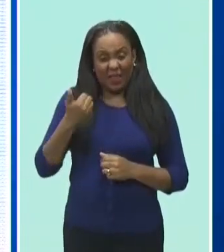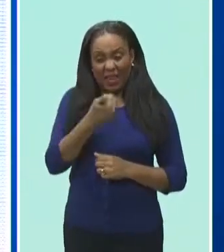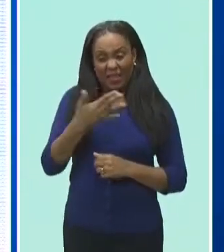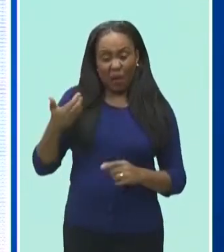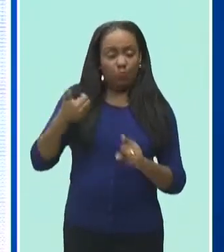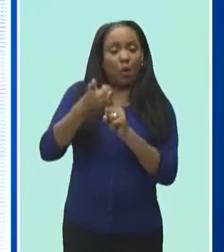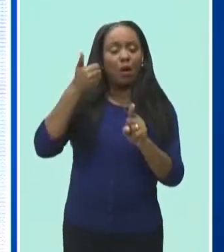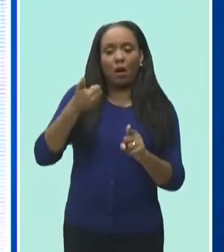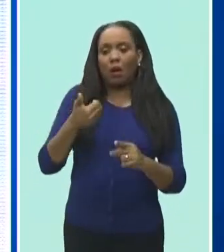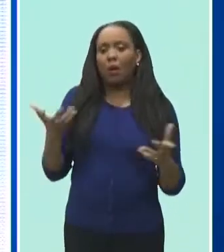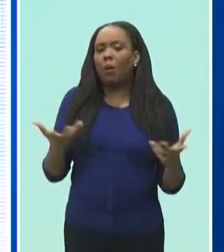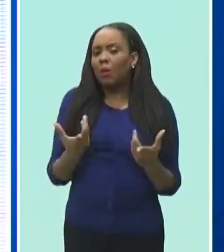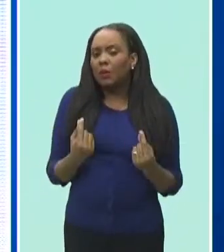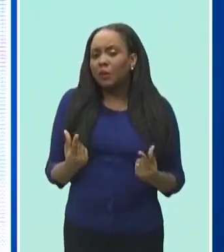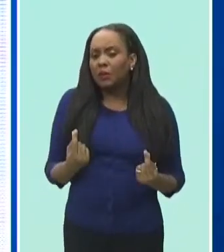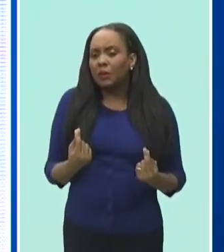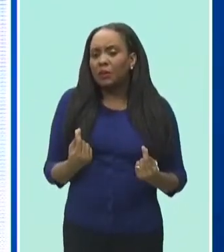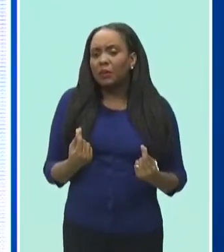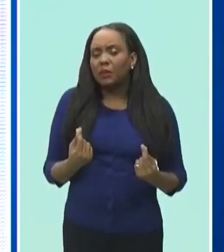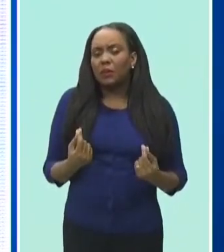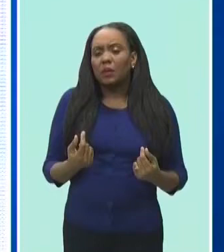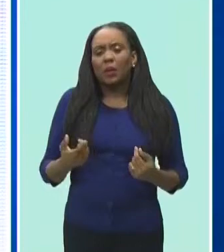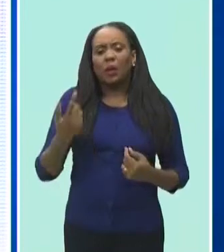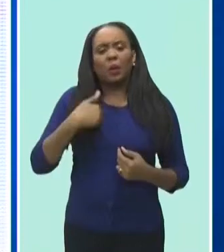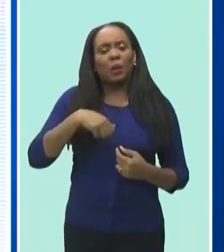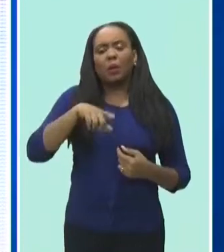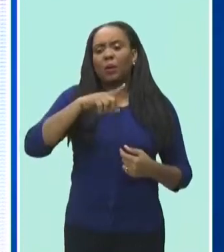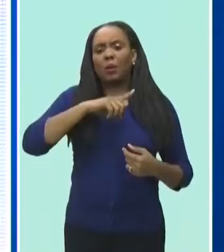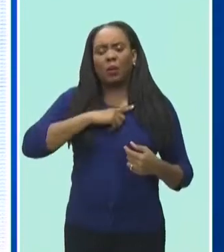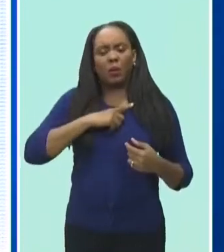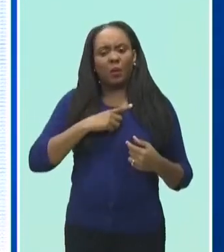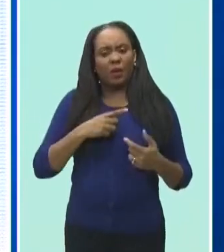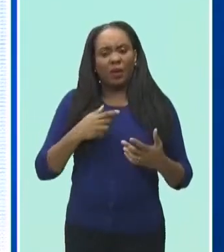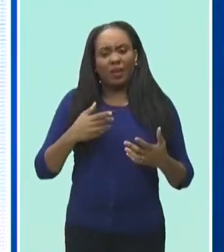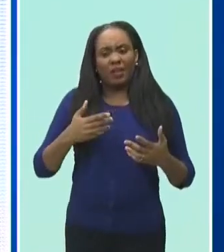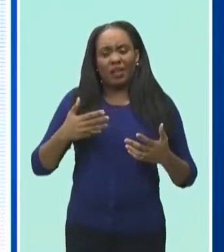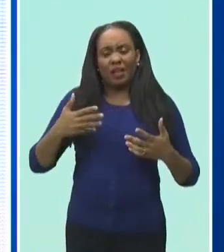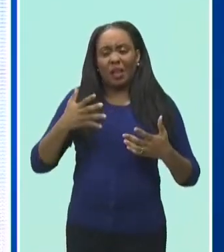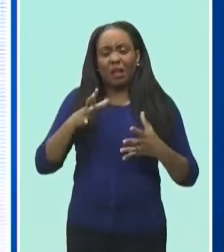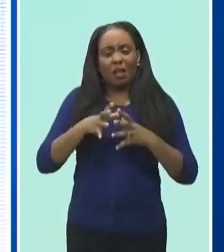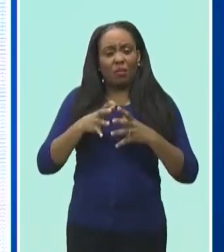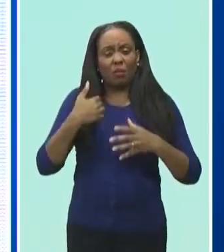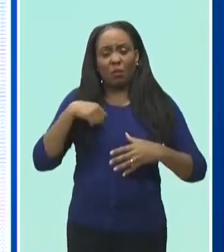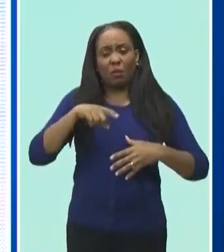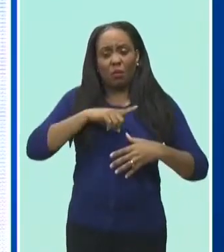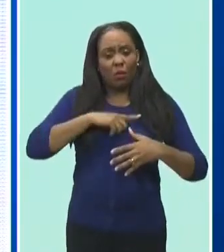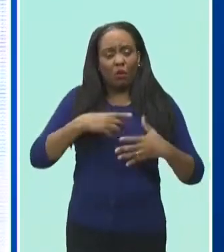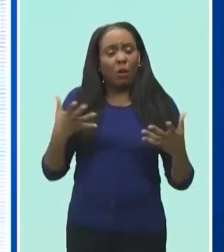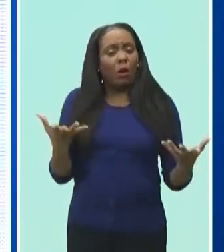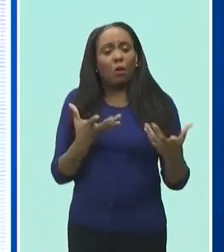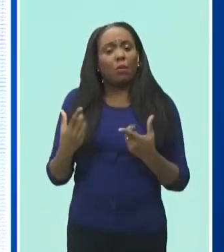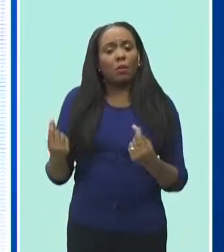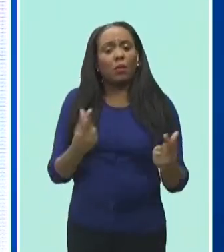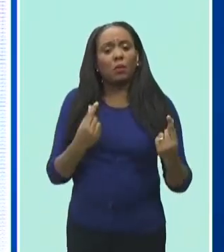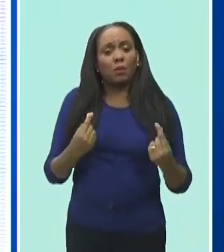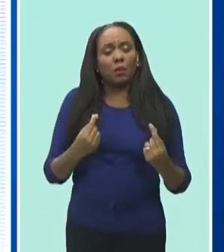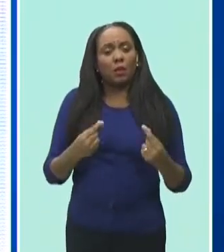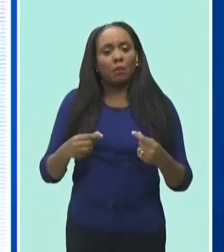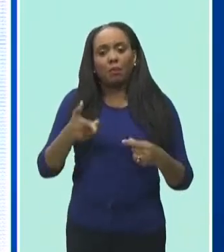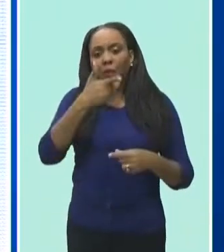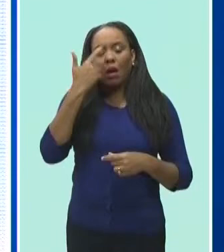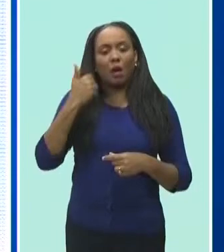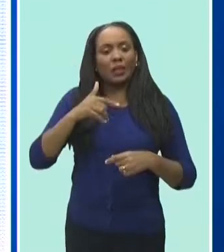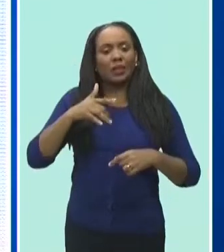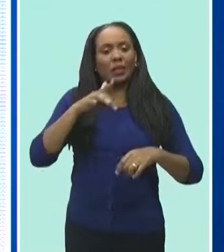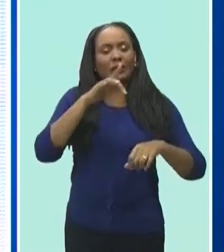In the face of inherent vulnerability, has really to become a historic topic